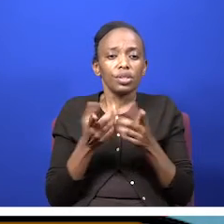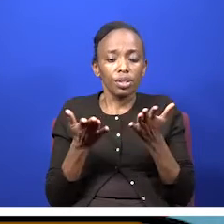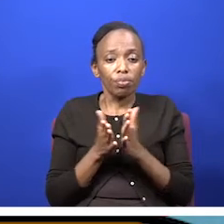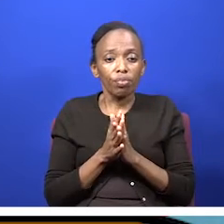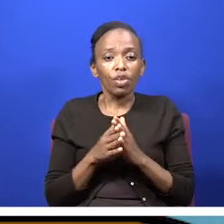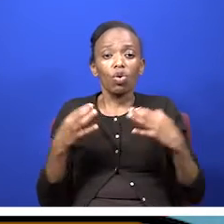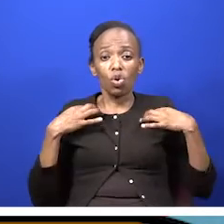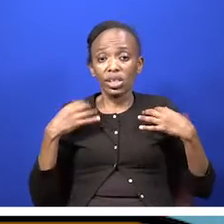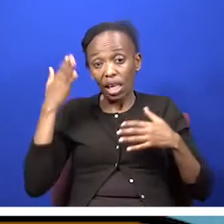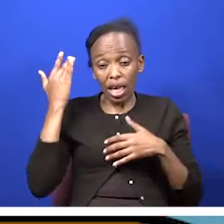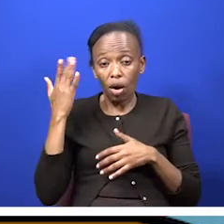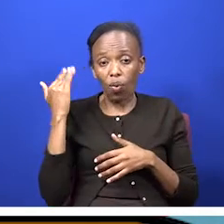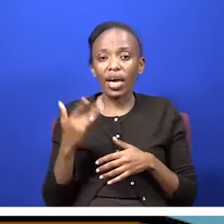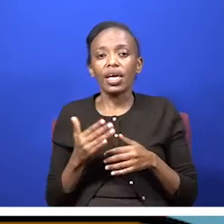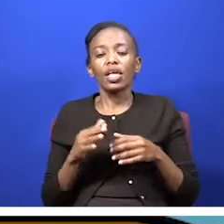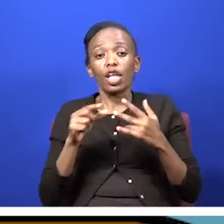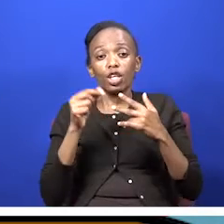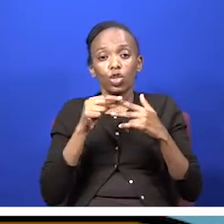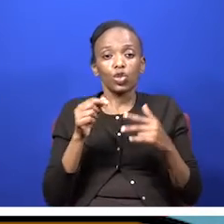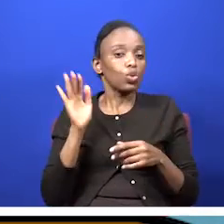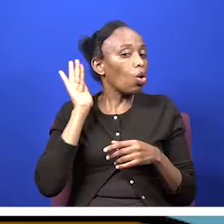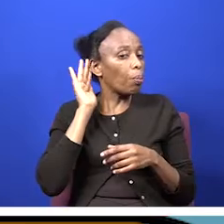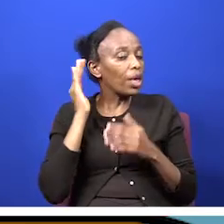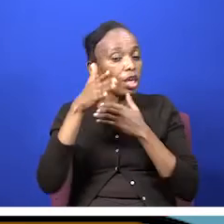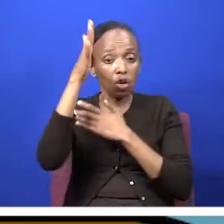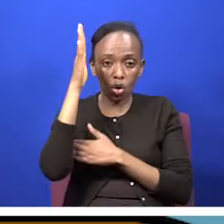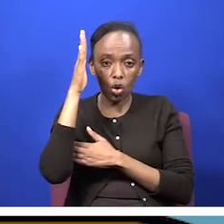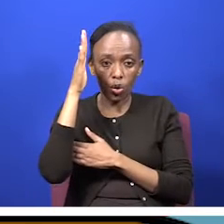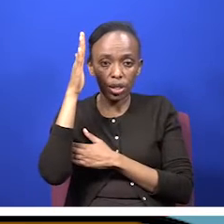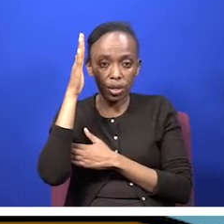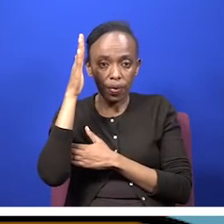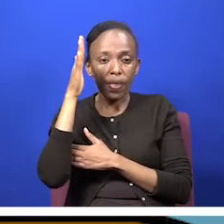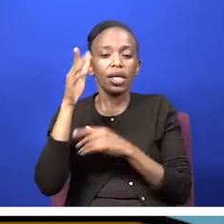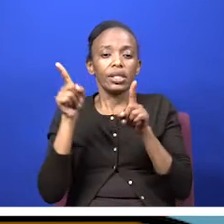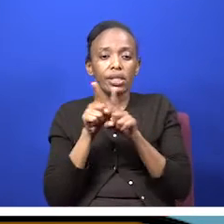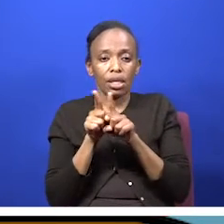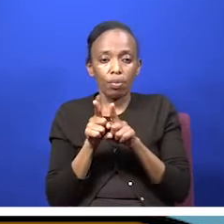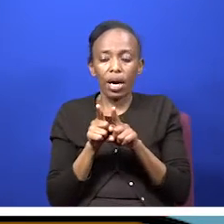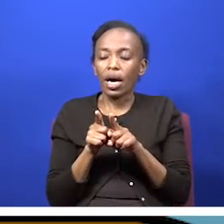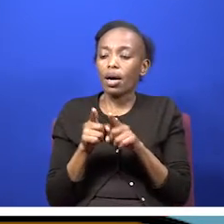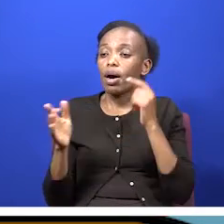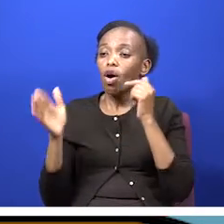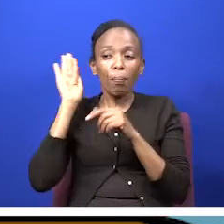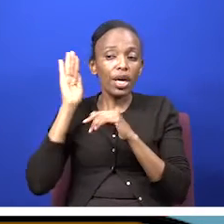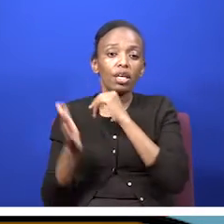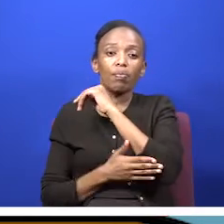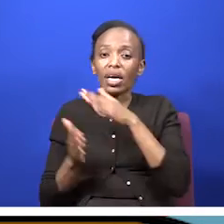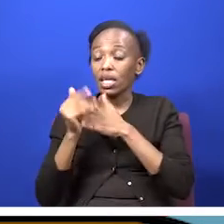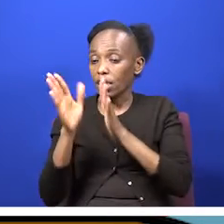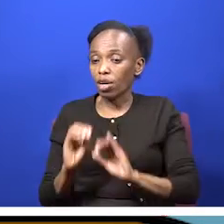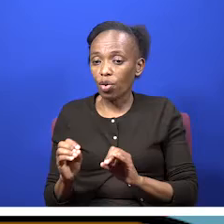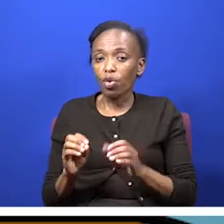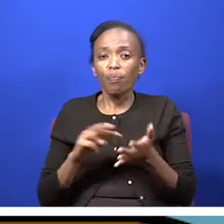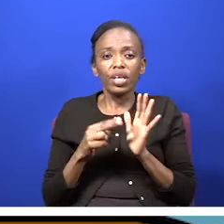their hair, not their clothes, because they chose to obey God instead of a bad leader. Does it